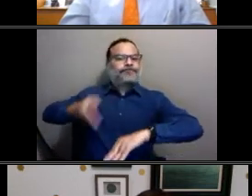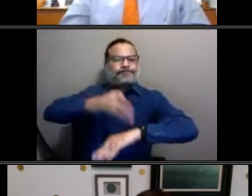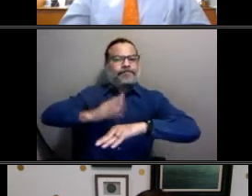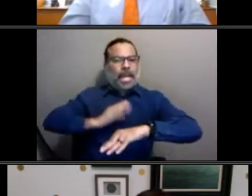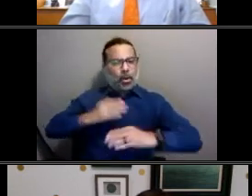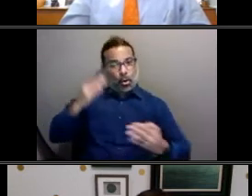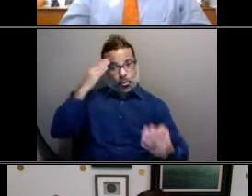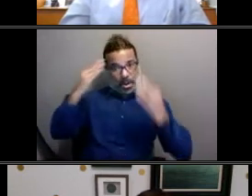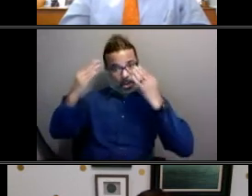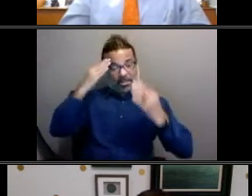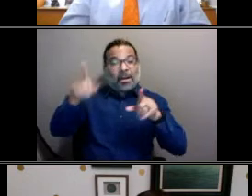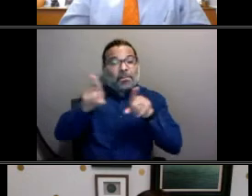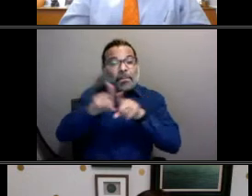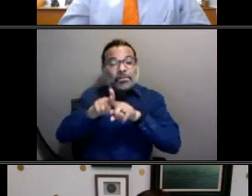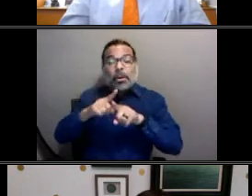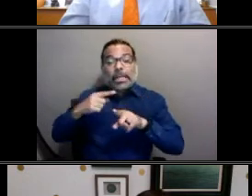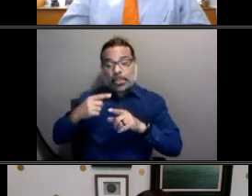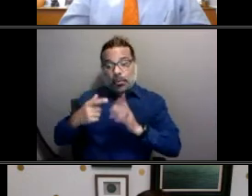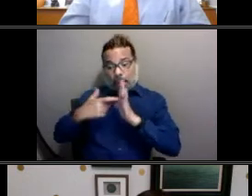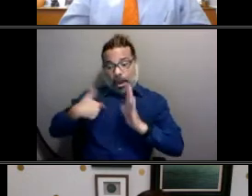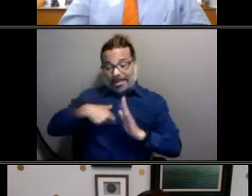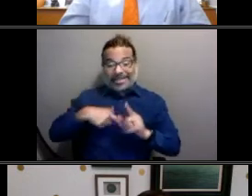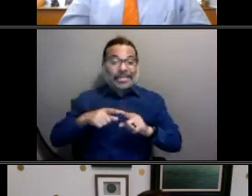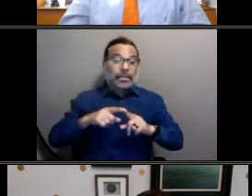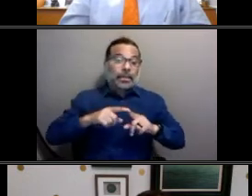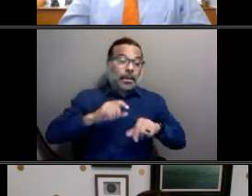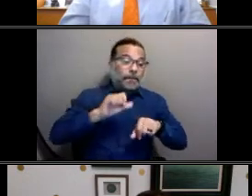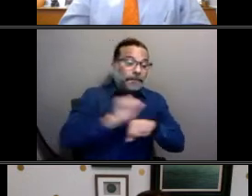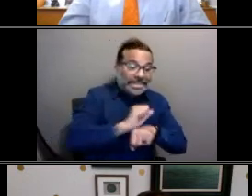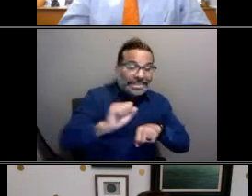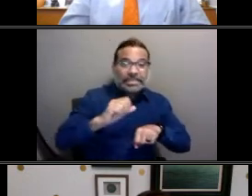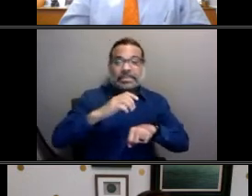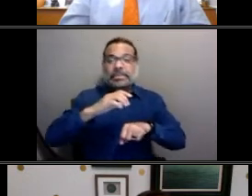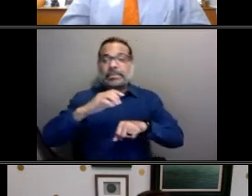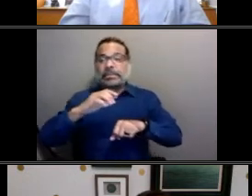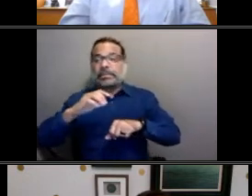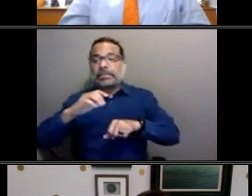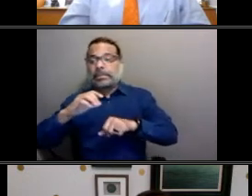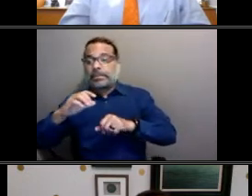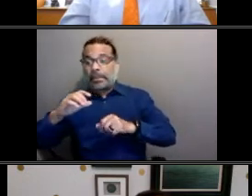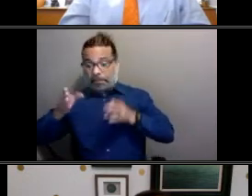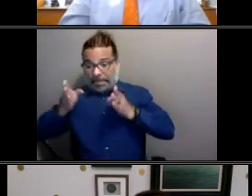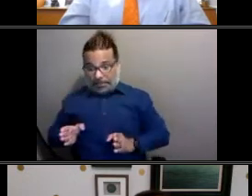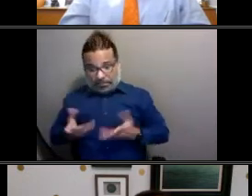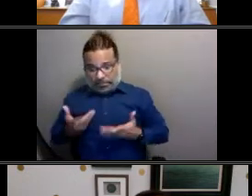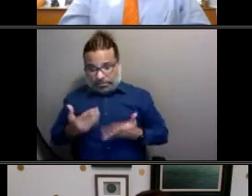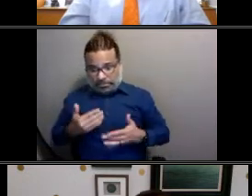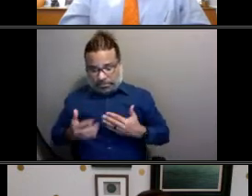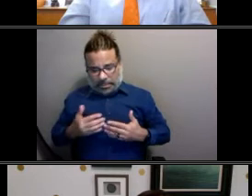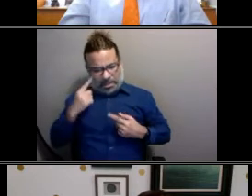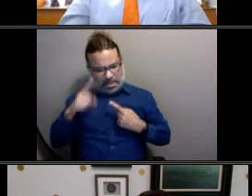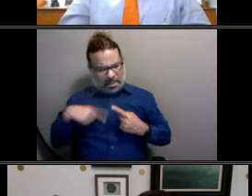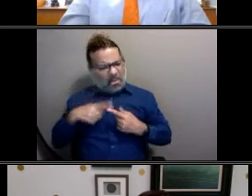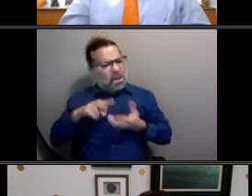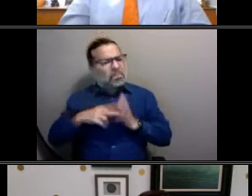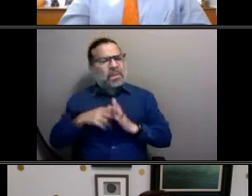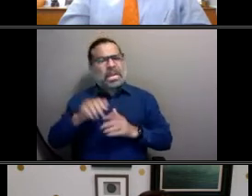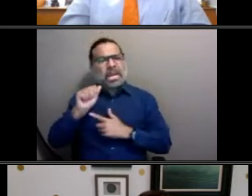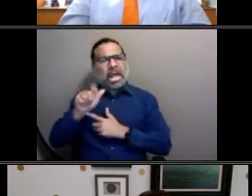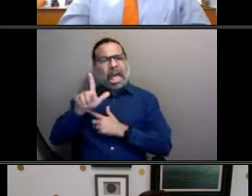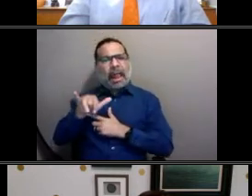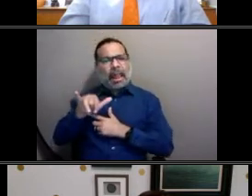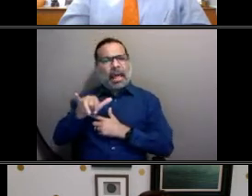required us as employers and as citizens to think a bit differently about what it means to be an ally. So I